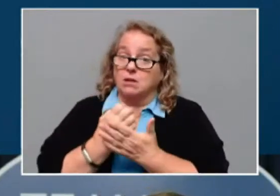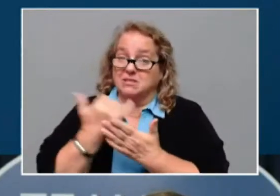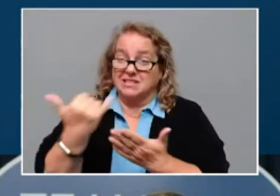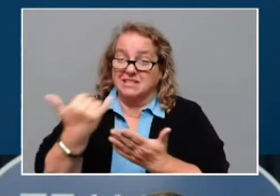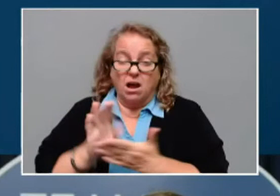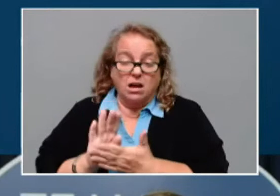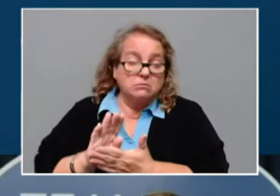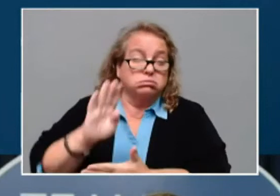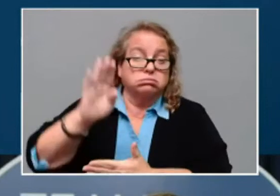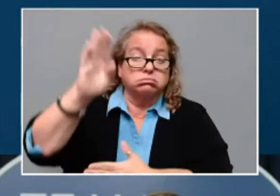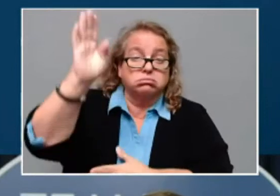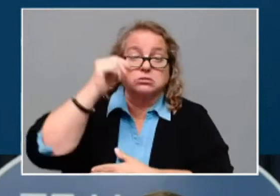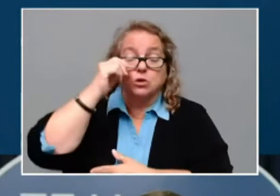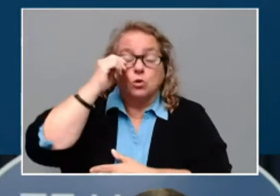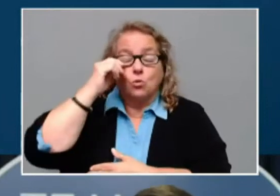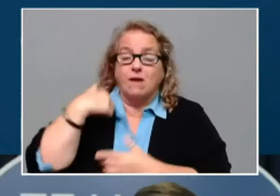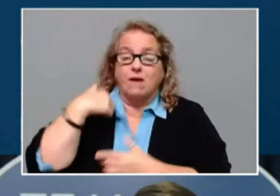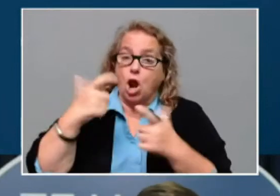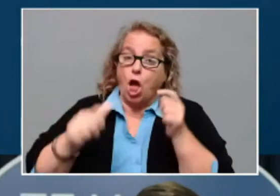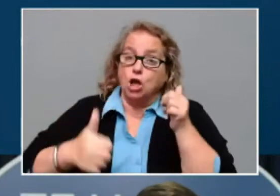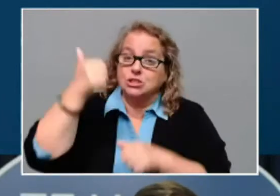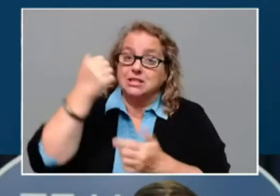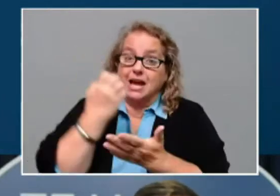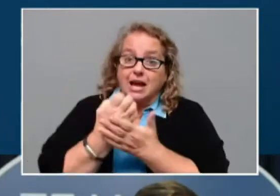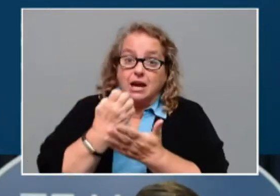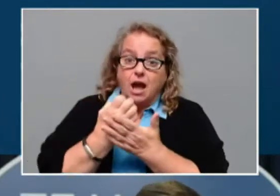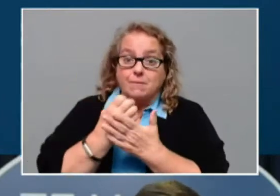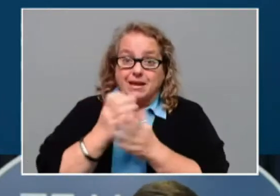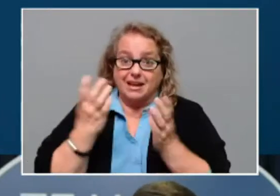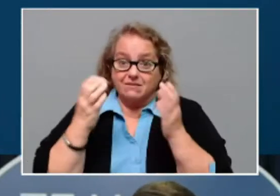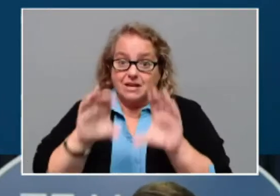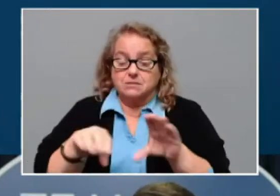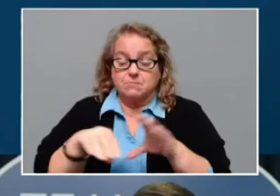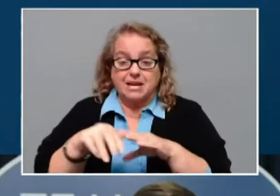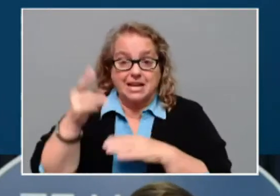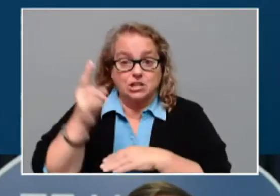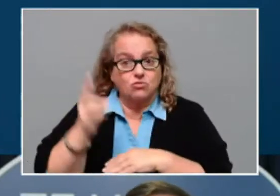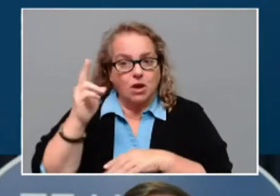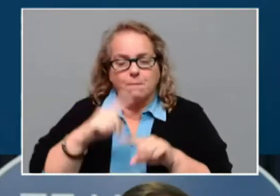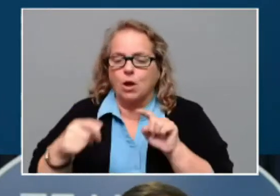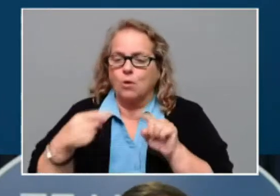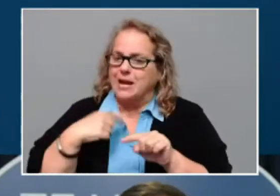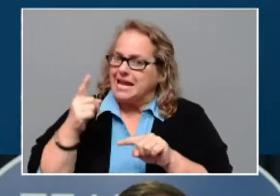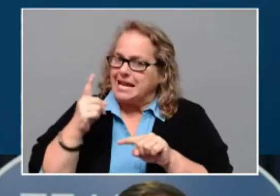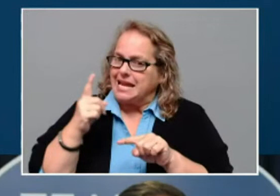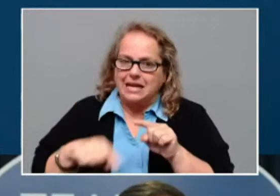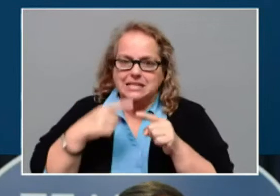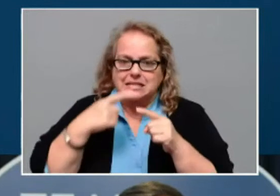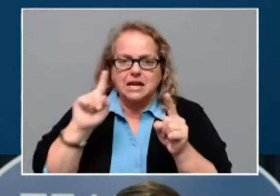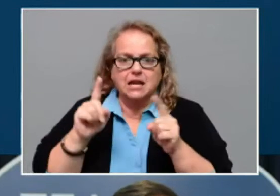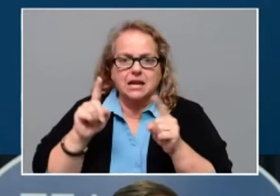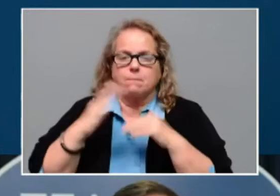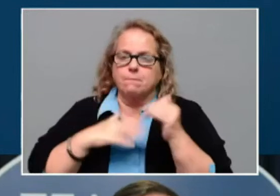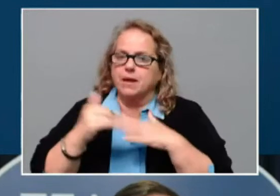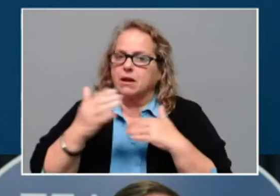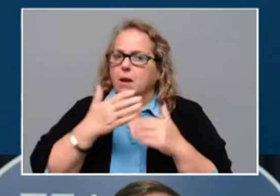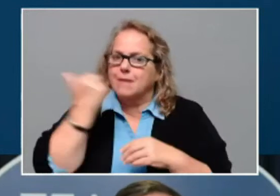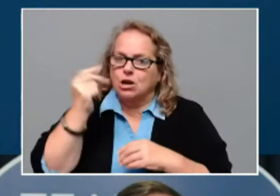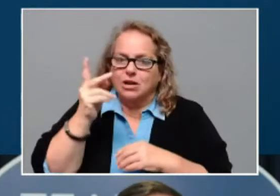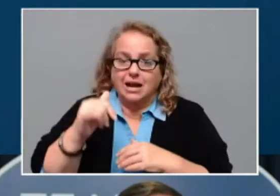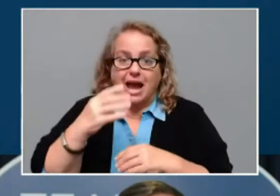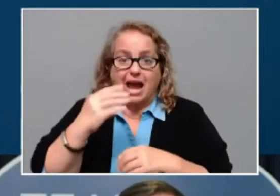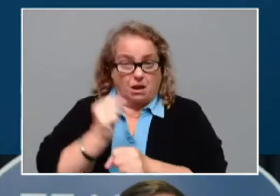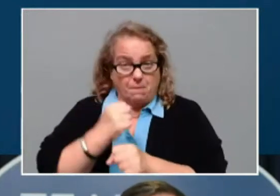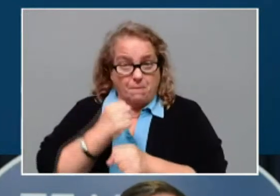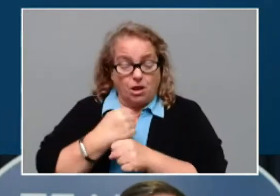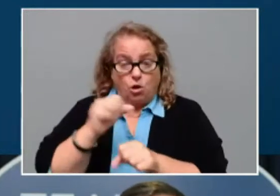our state's history. But we cannot succeed in building the better Kentucky and creating the workforce that we need for these amazing